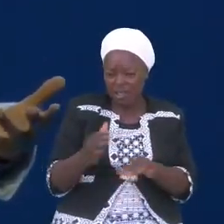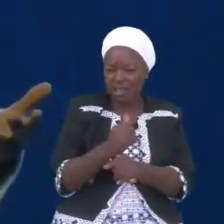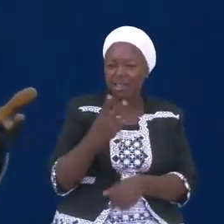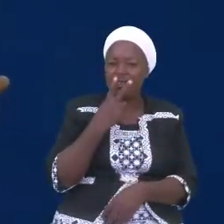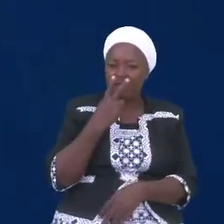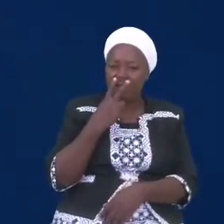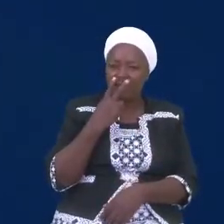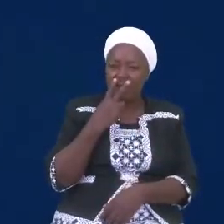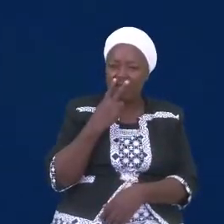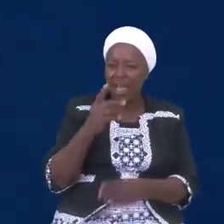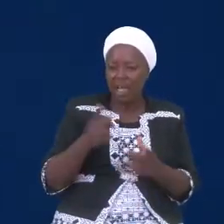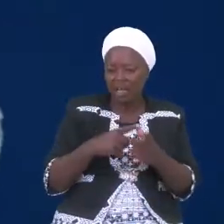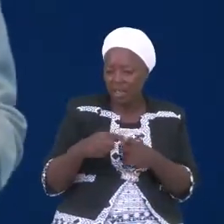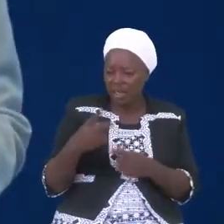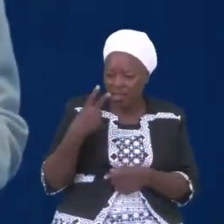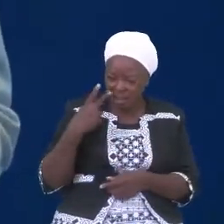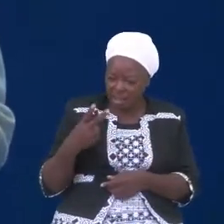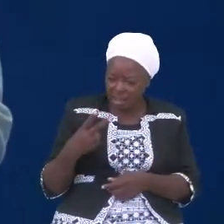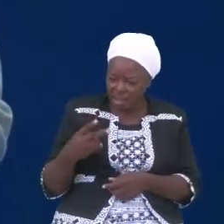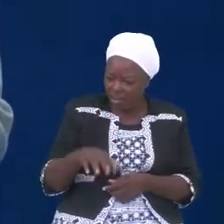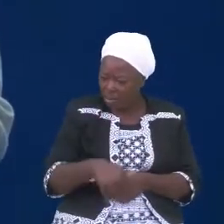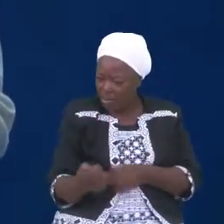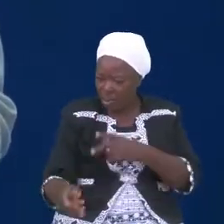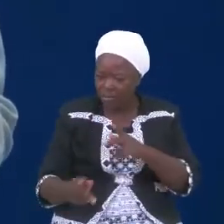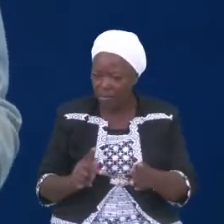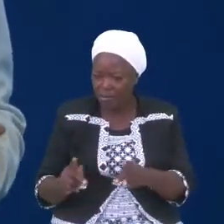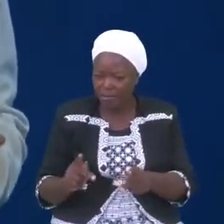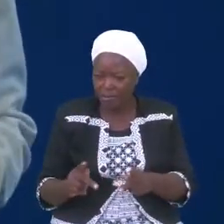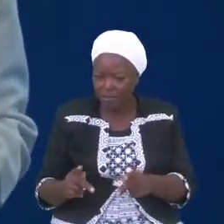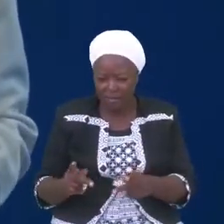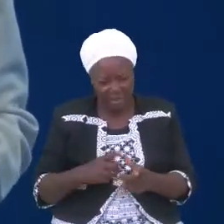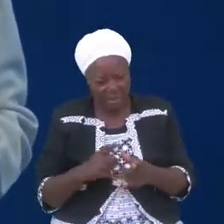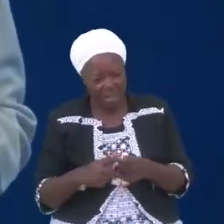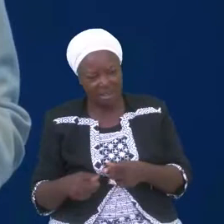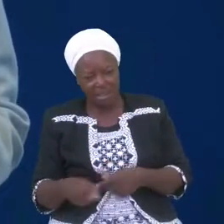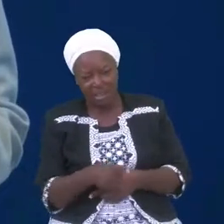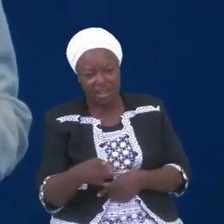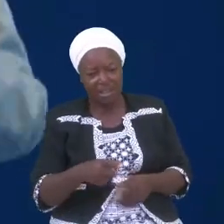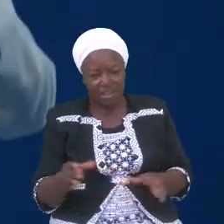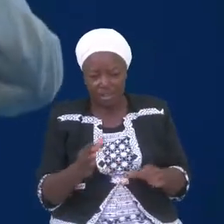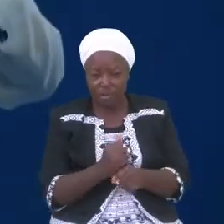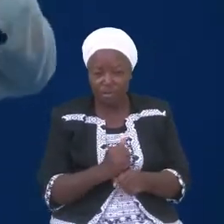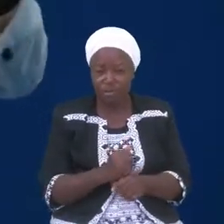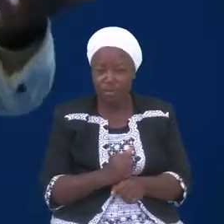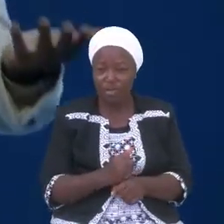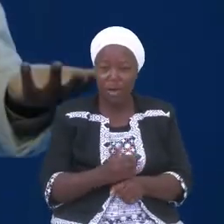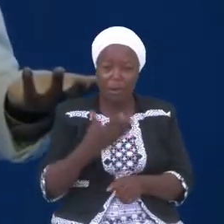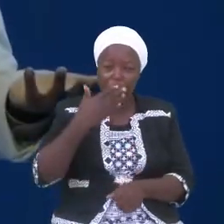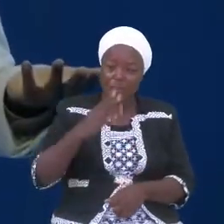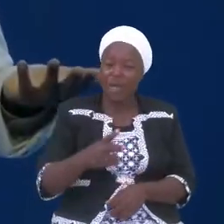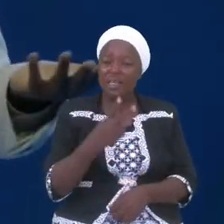cigarette, and then when they see other people, they take marijuana, they emulate, they